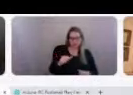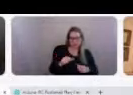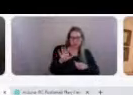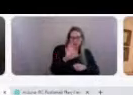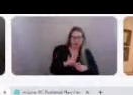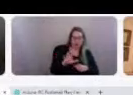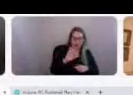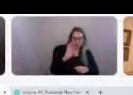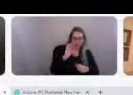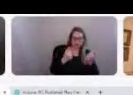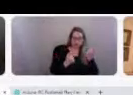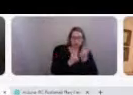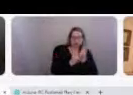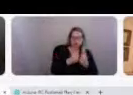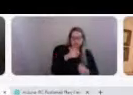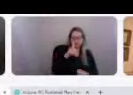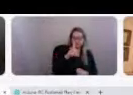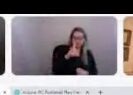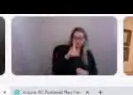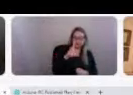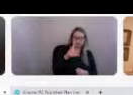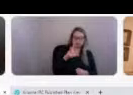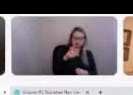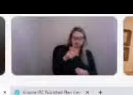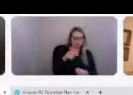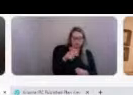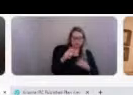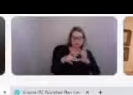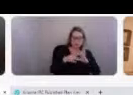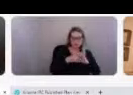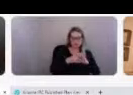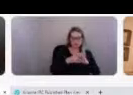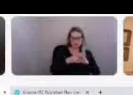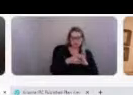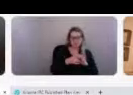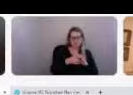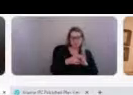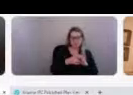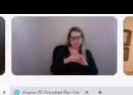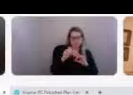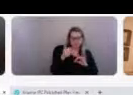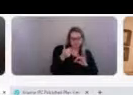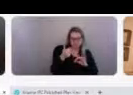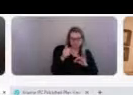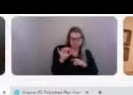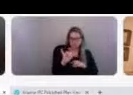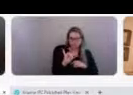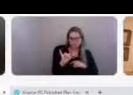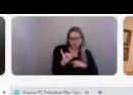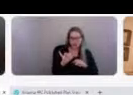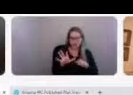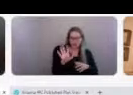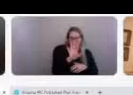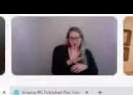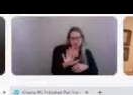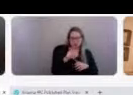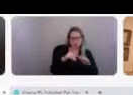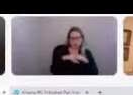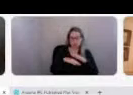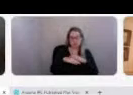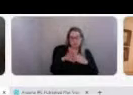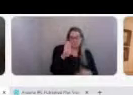part of district 2 because i believe it connects us uh to other similar areas through the black